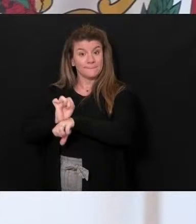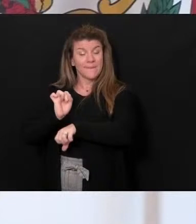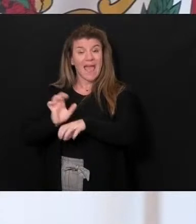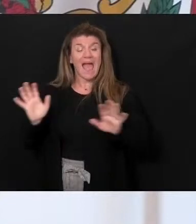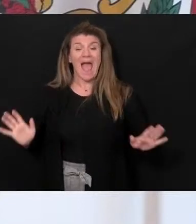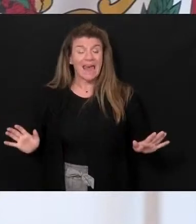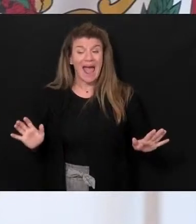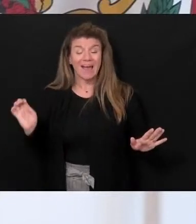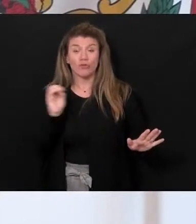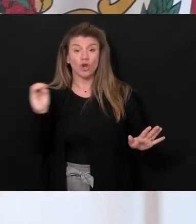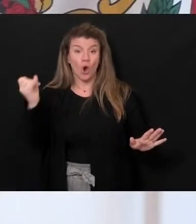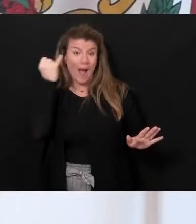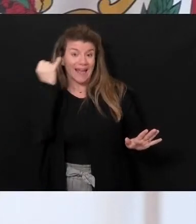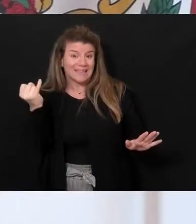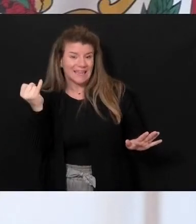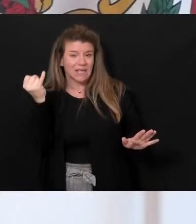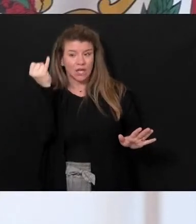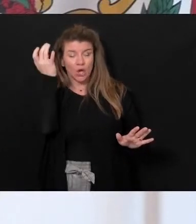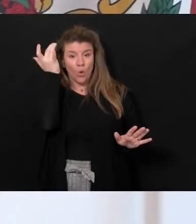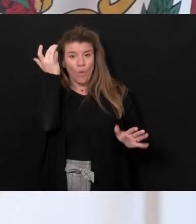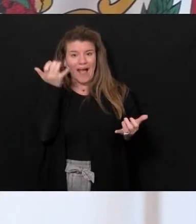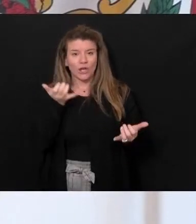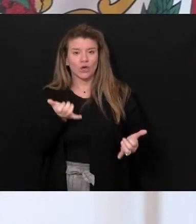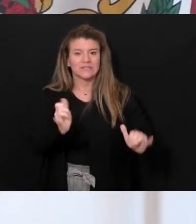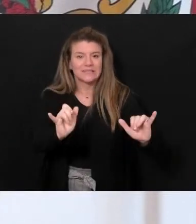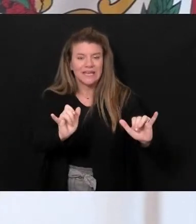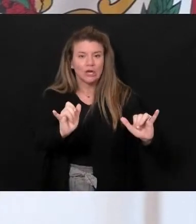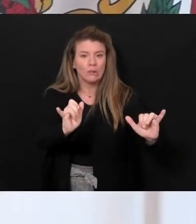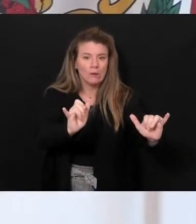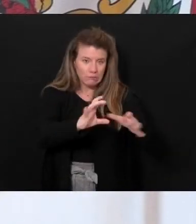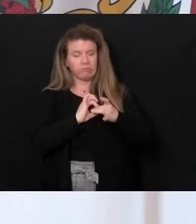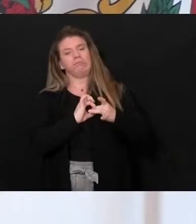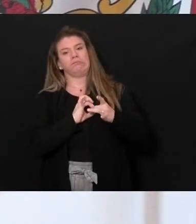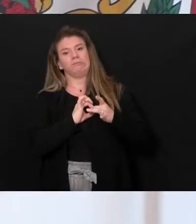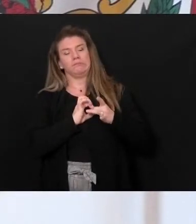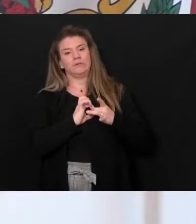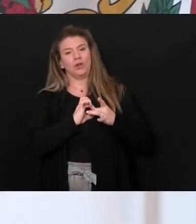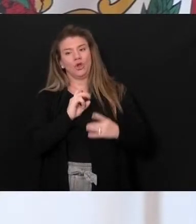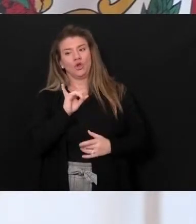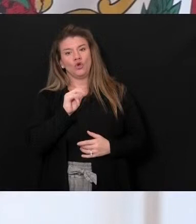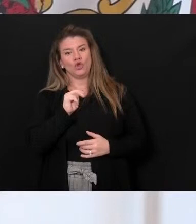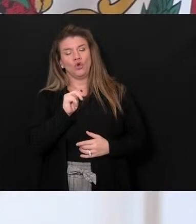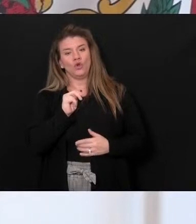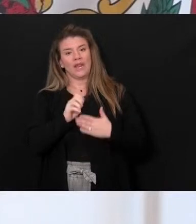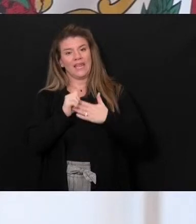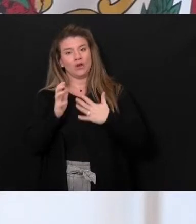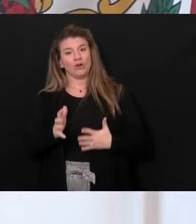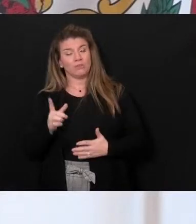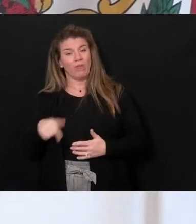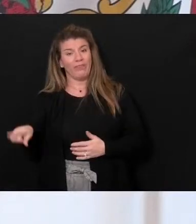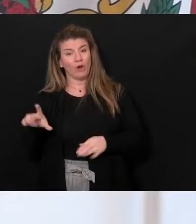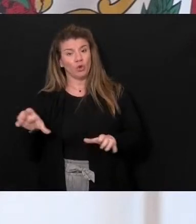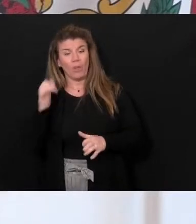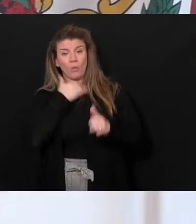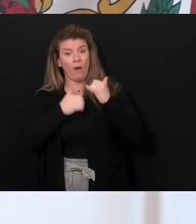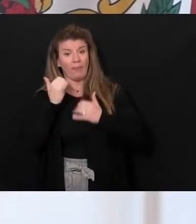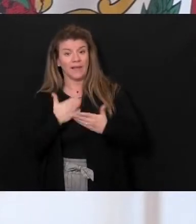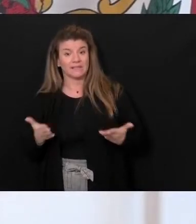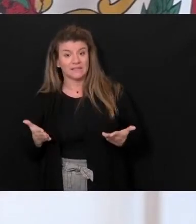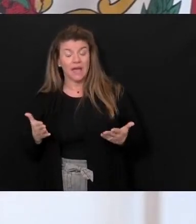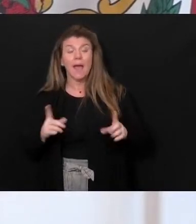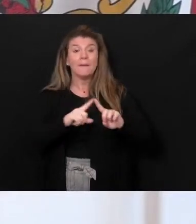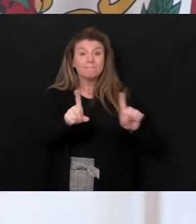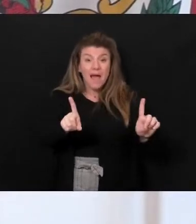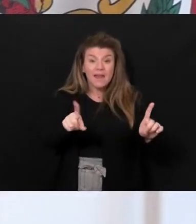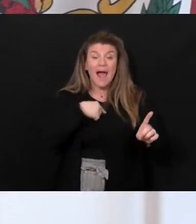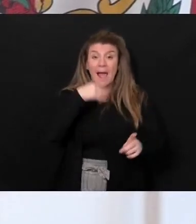earthly clue why you still are trying to cling to union leaders that took you down the wrong path. But I am